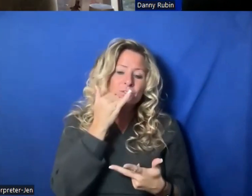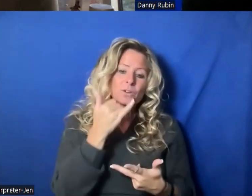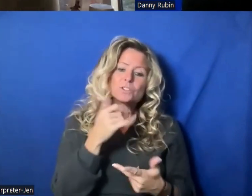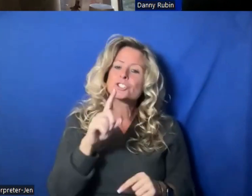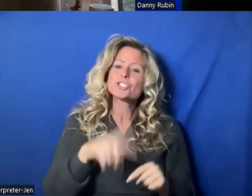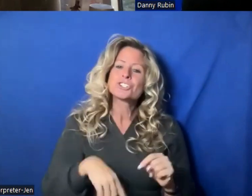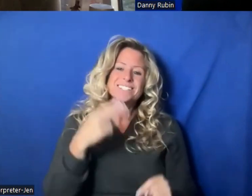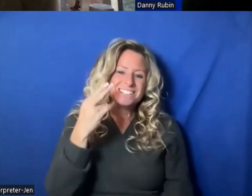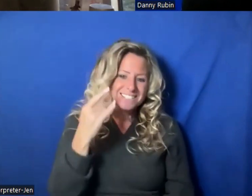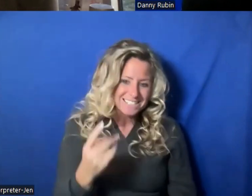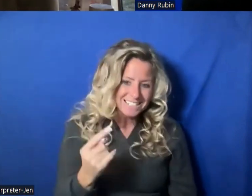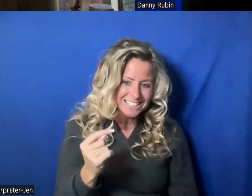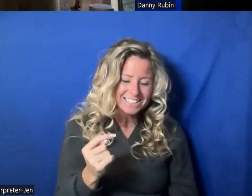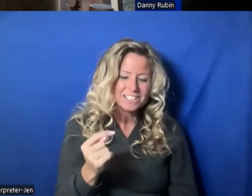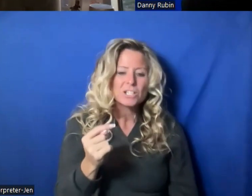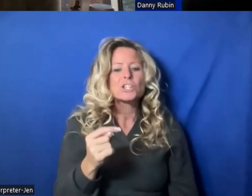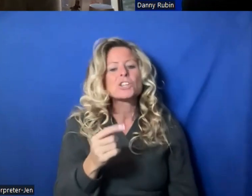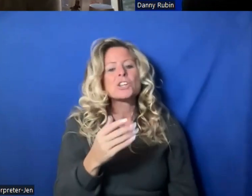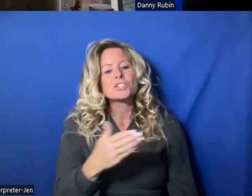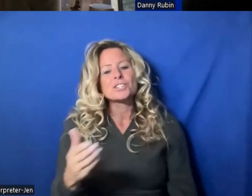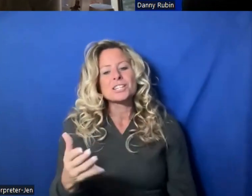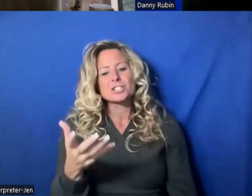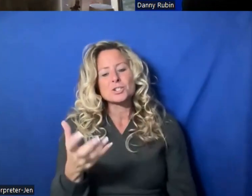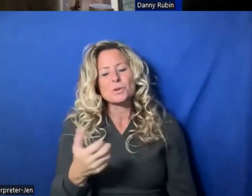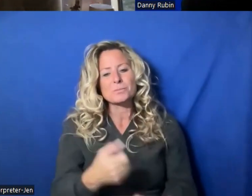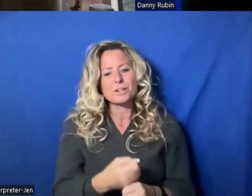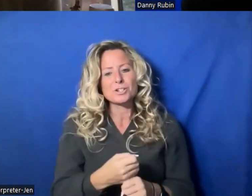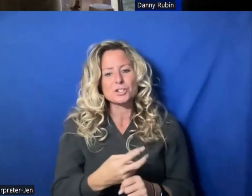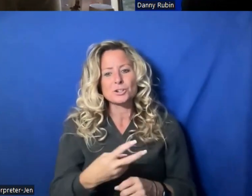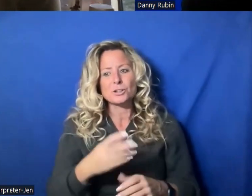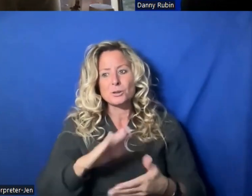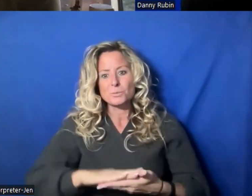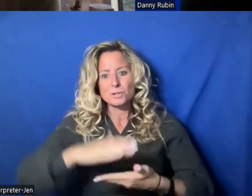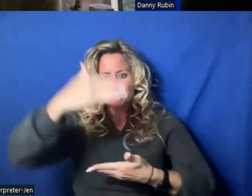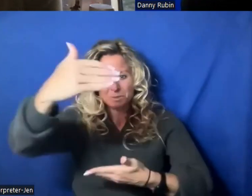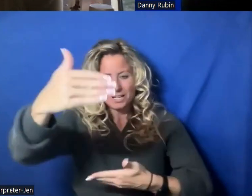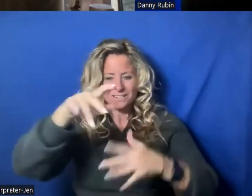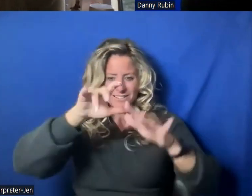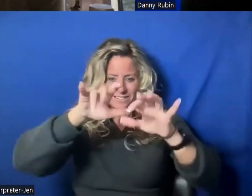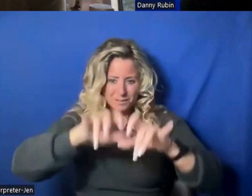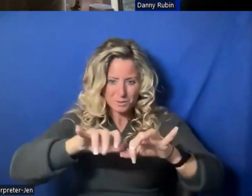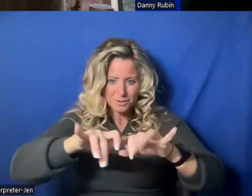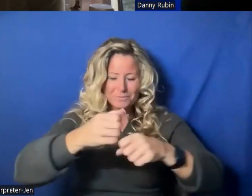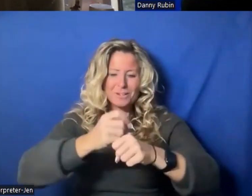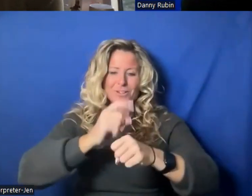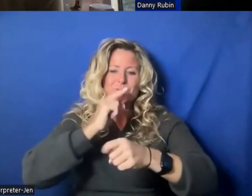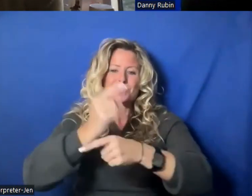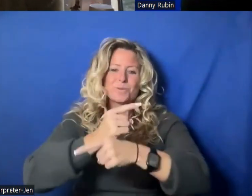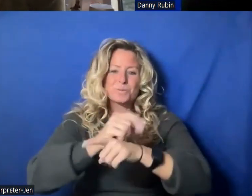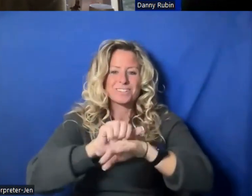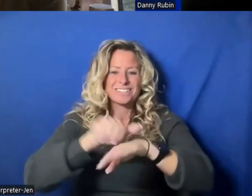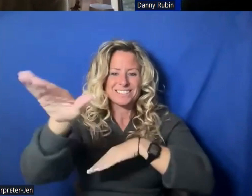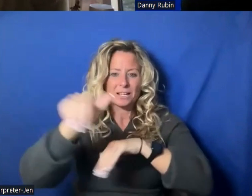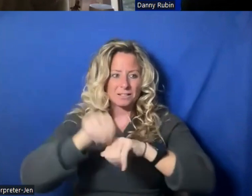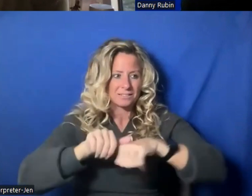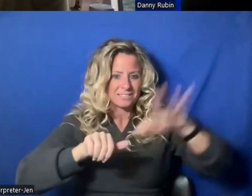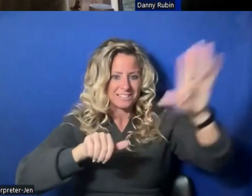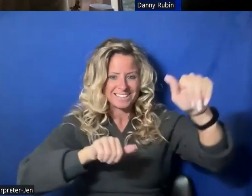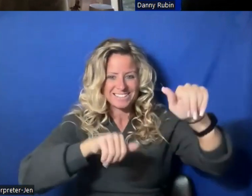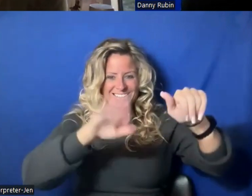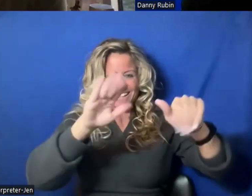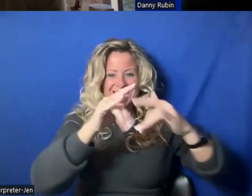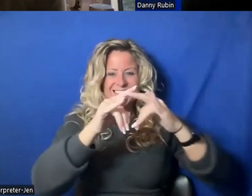couldn't see it. And so there's things that you probably want to pull out your laptop, pull out a computer, make sure that you're doing it properly. Um, I do think